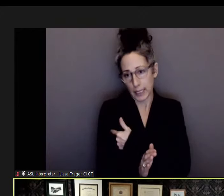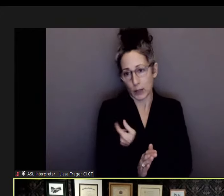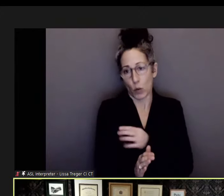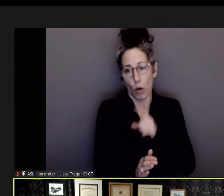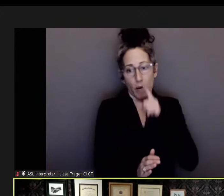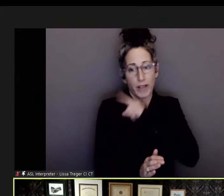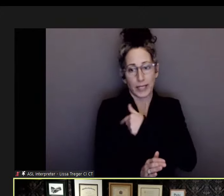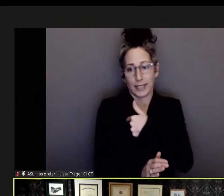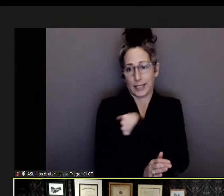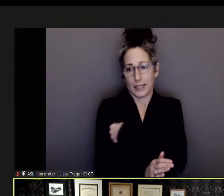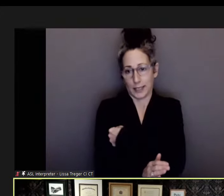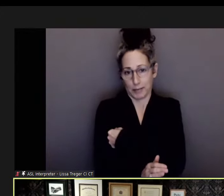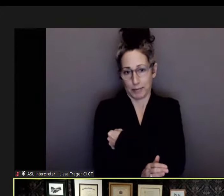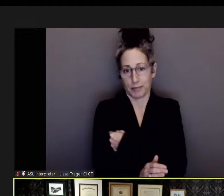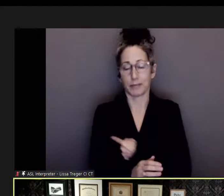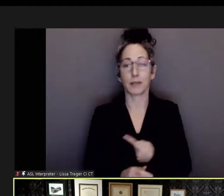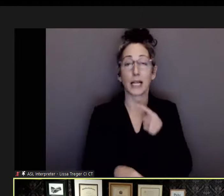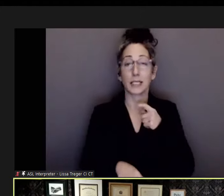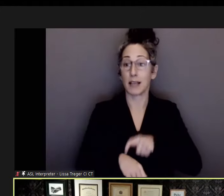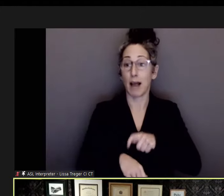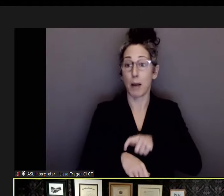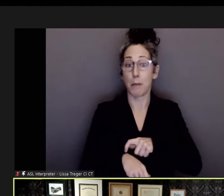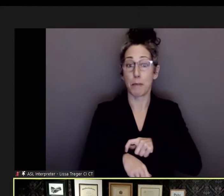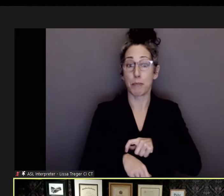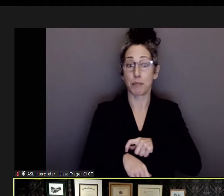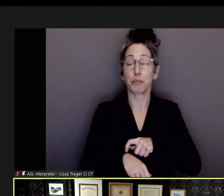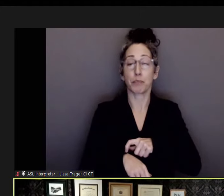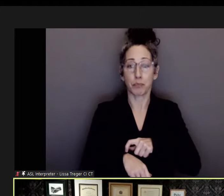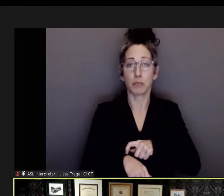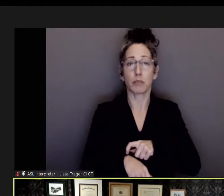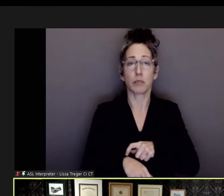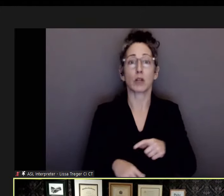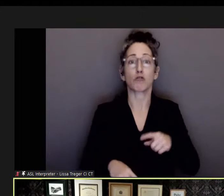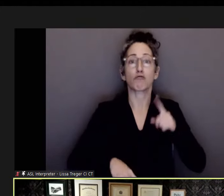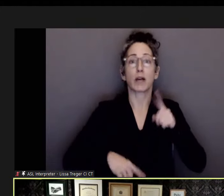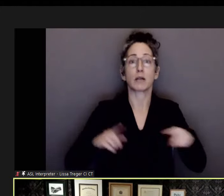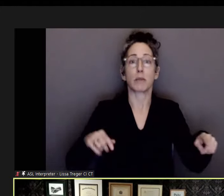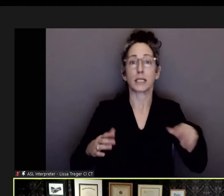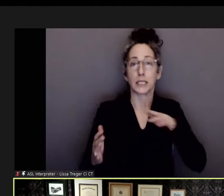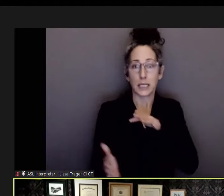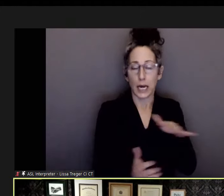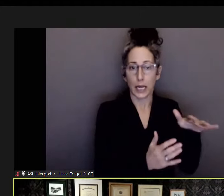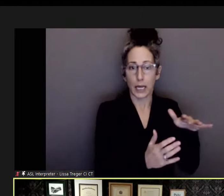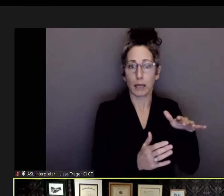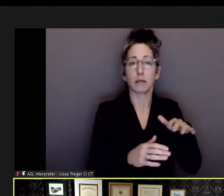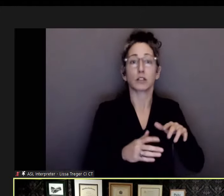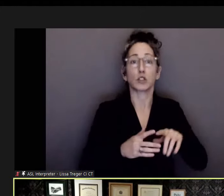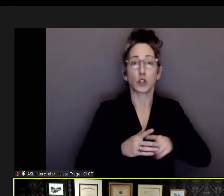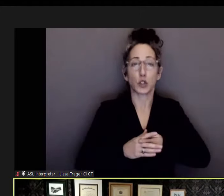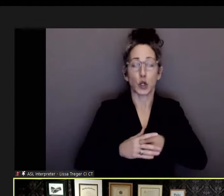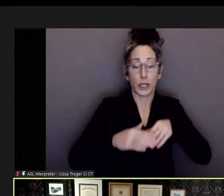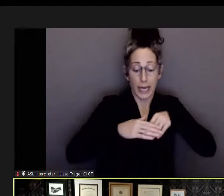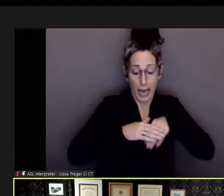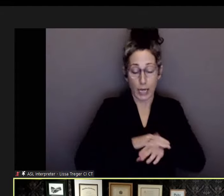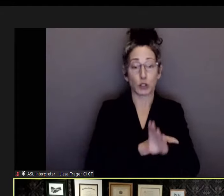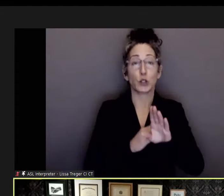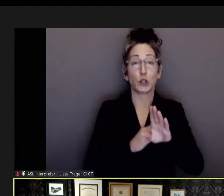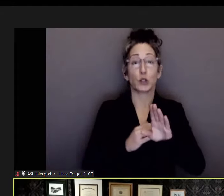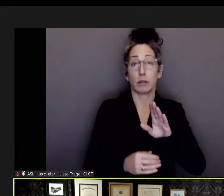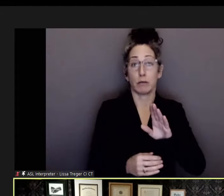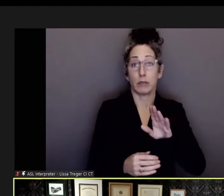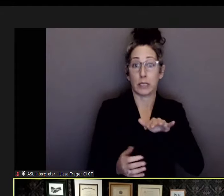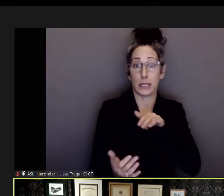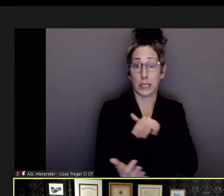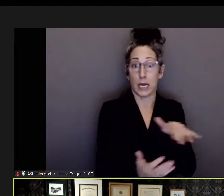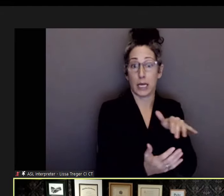time. And the time is time from when they entered the study or were randomized. And as you can see, here's the first dose of the vaccine, and